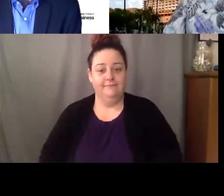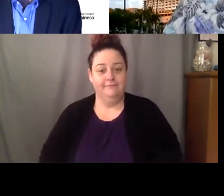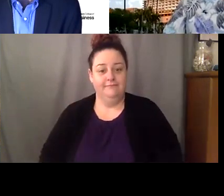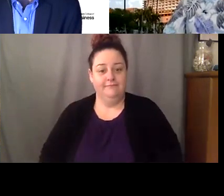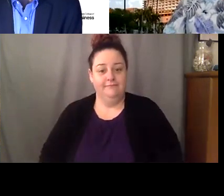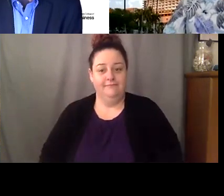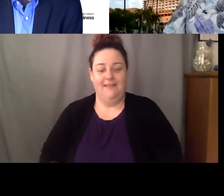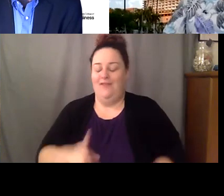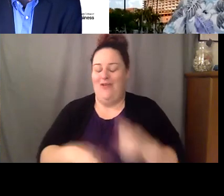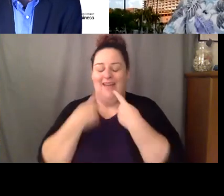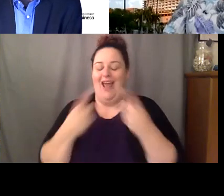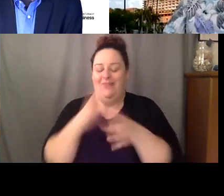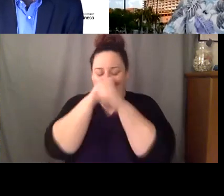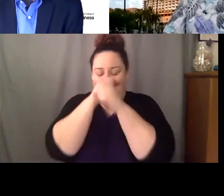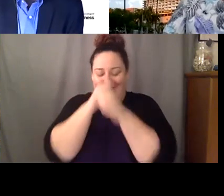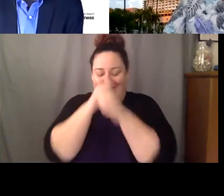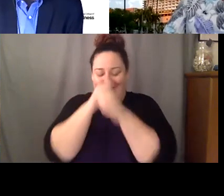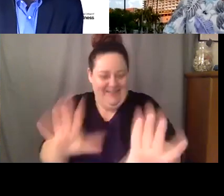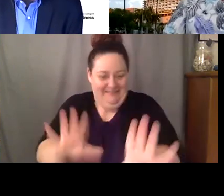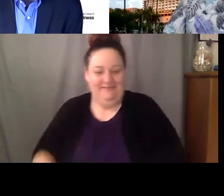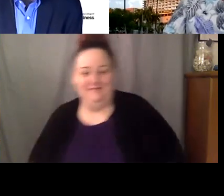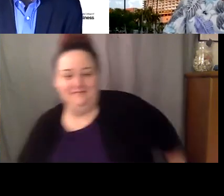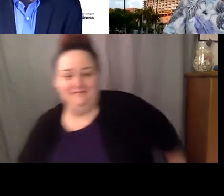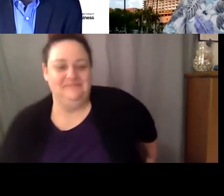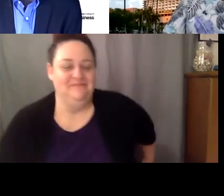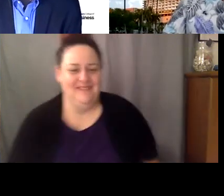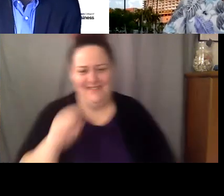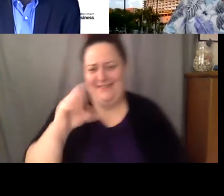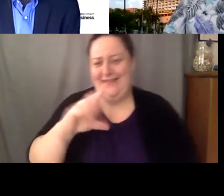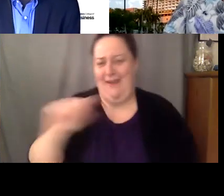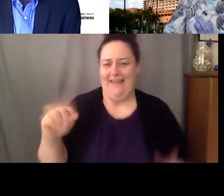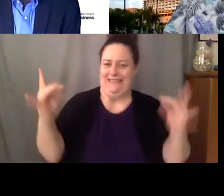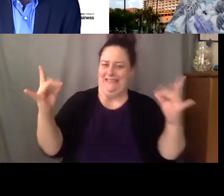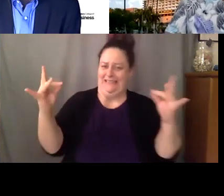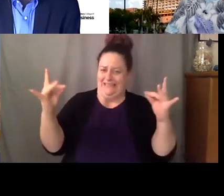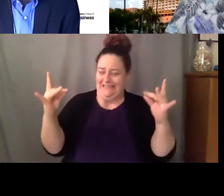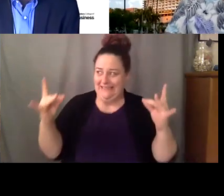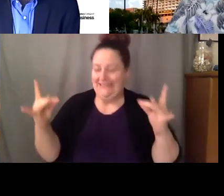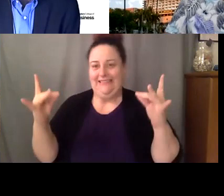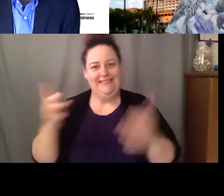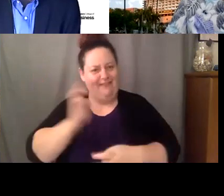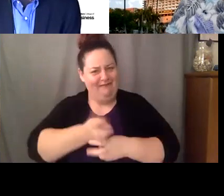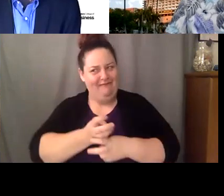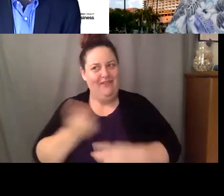Or if you can't share it, it's okay. That's a tough one to answer, Rick.